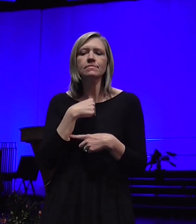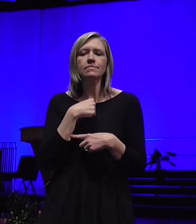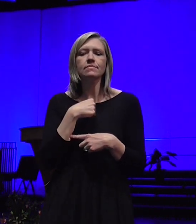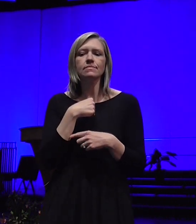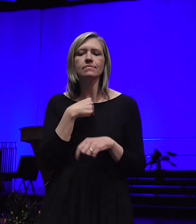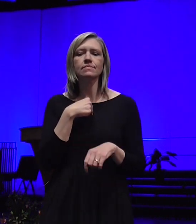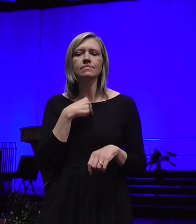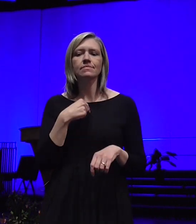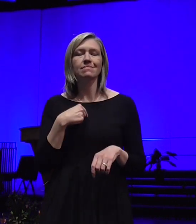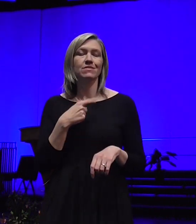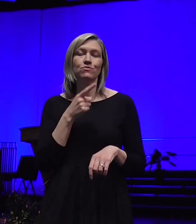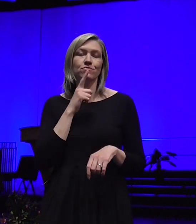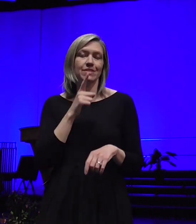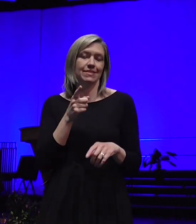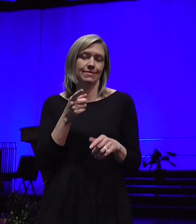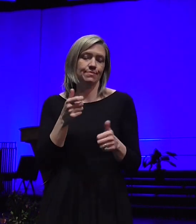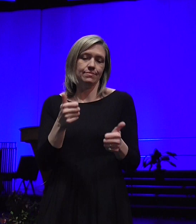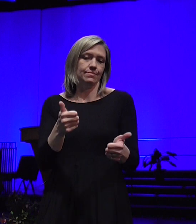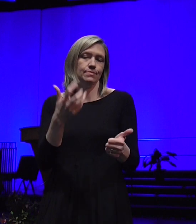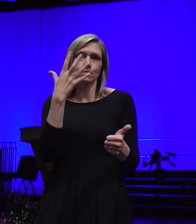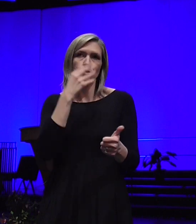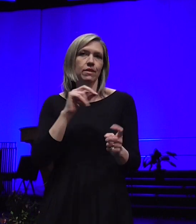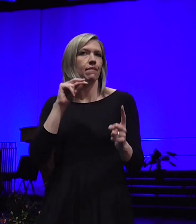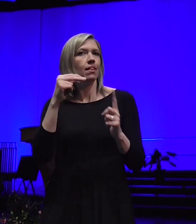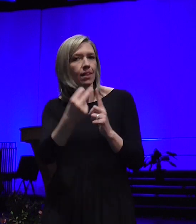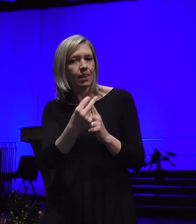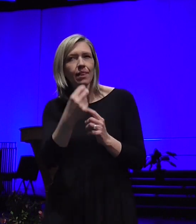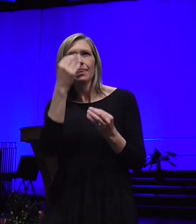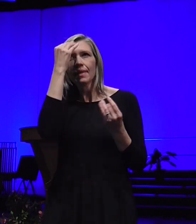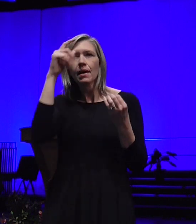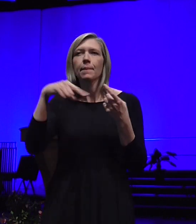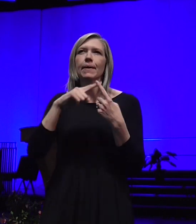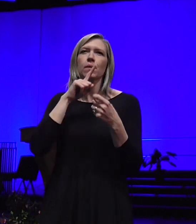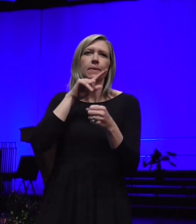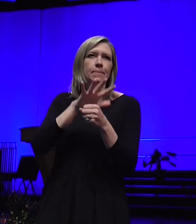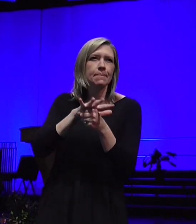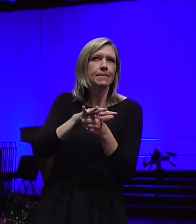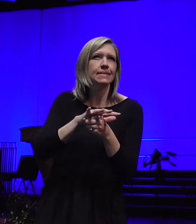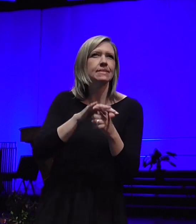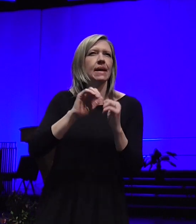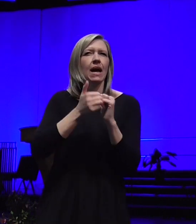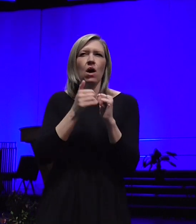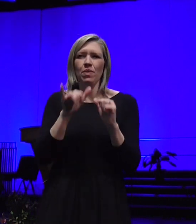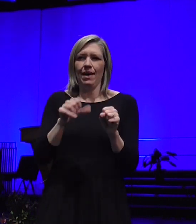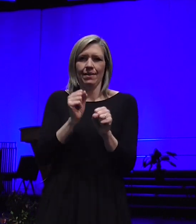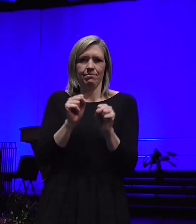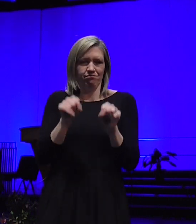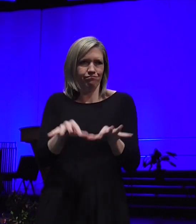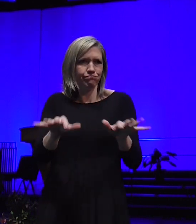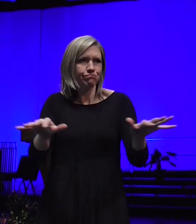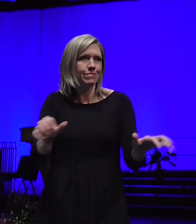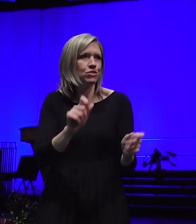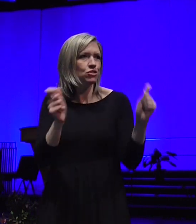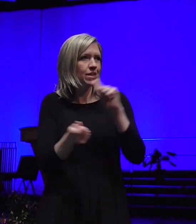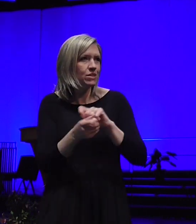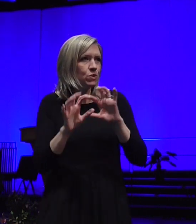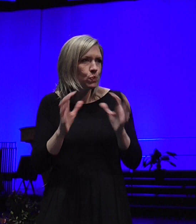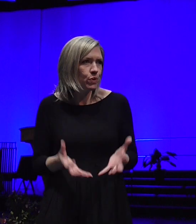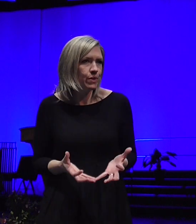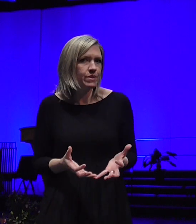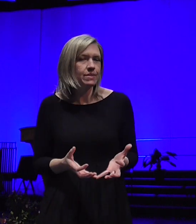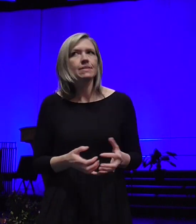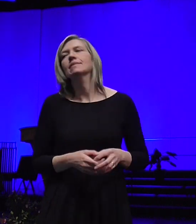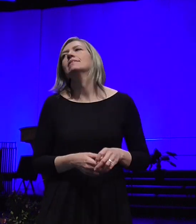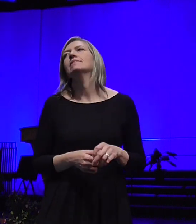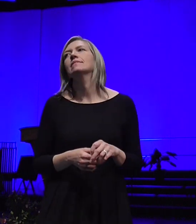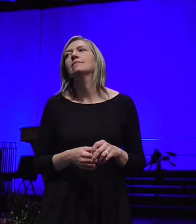think it's such a great way to think about commitment and how commitment changes the world around us. I